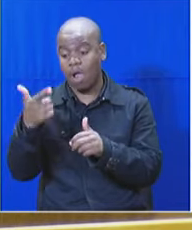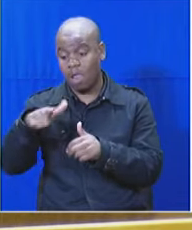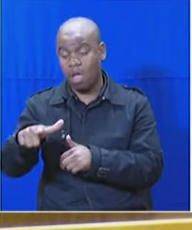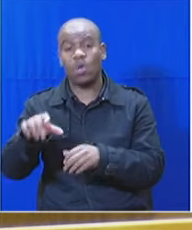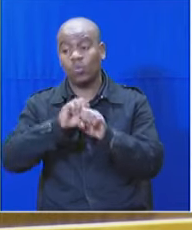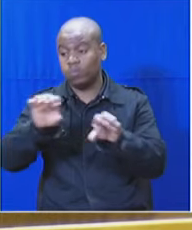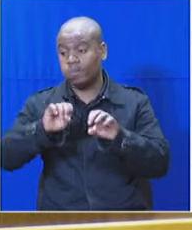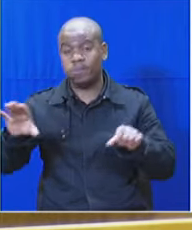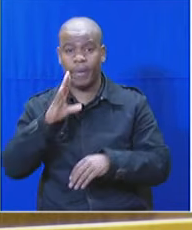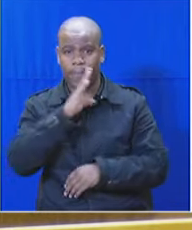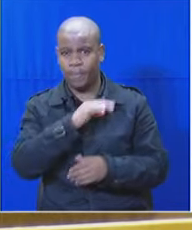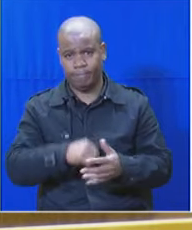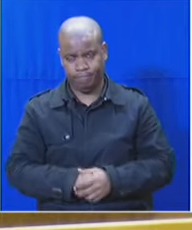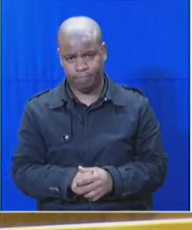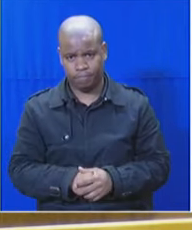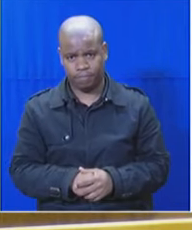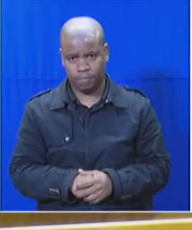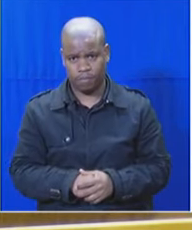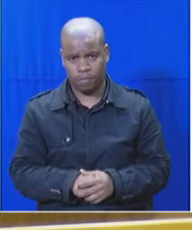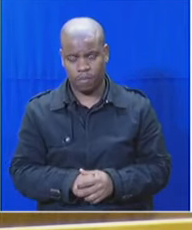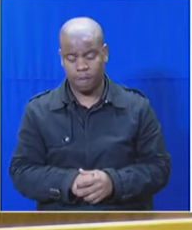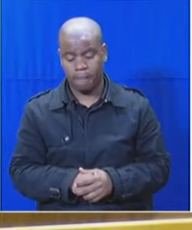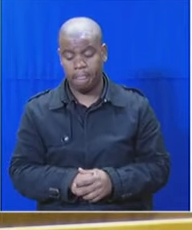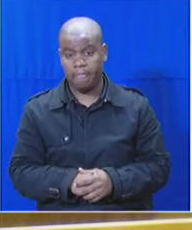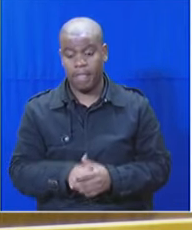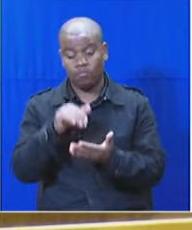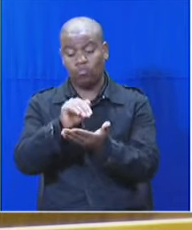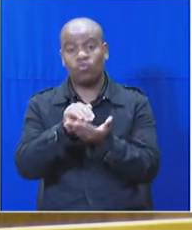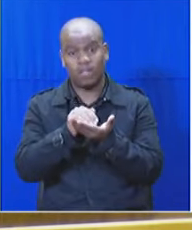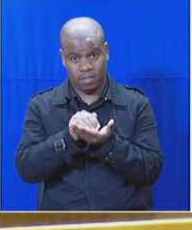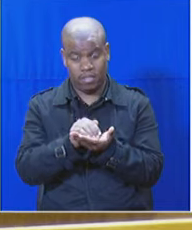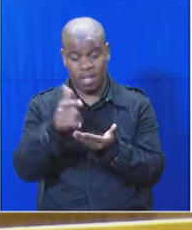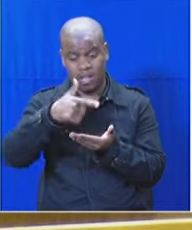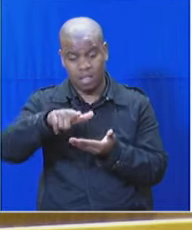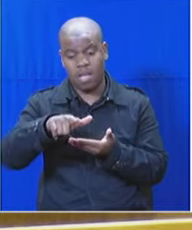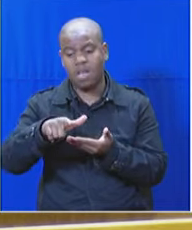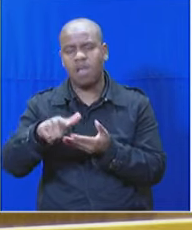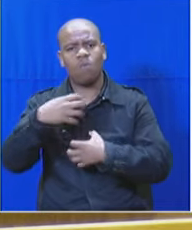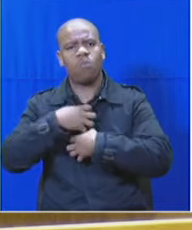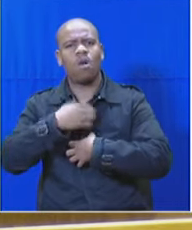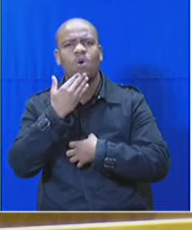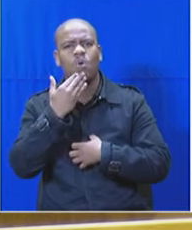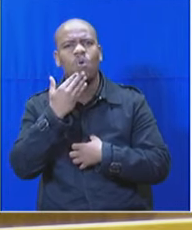redistribution is happening. The trust land belongs to i-community ezushilo, not to the board.